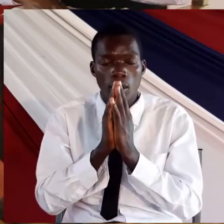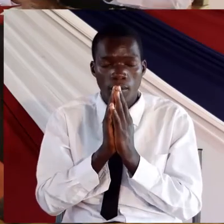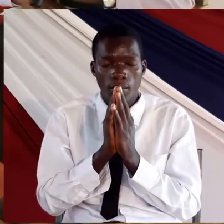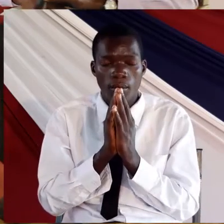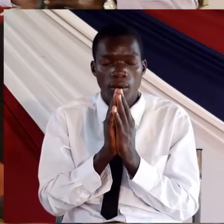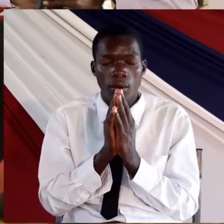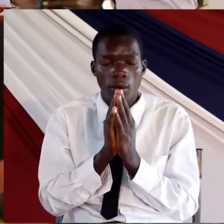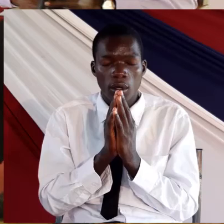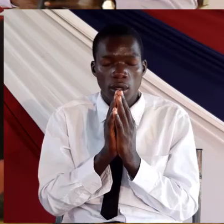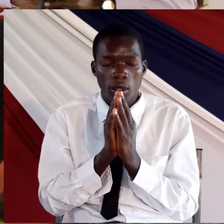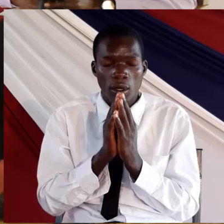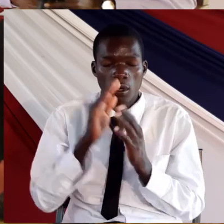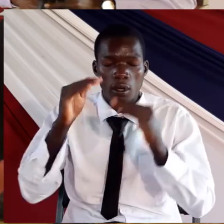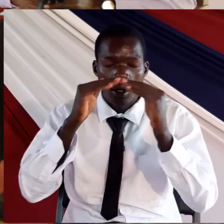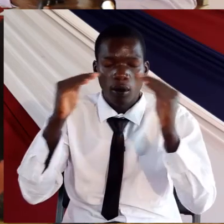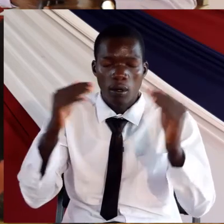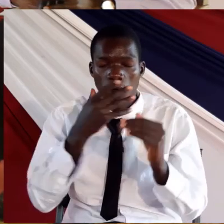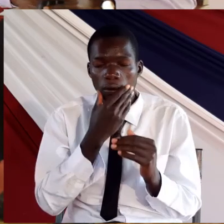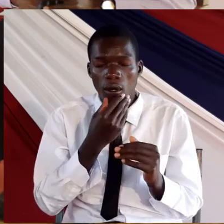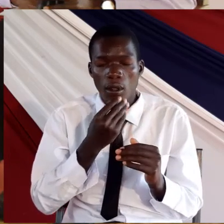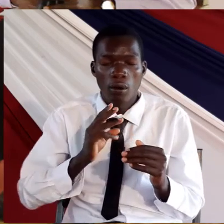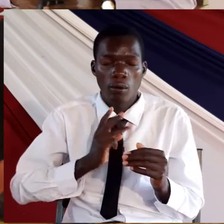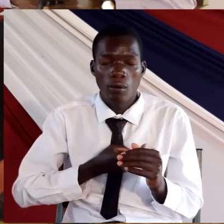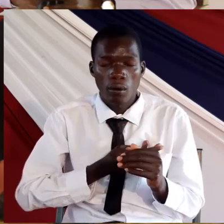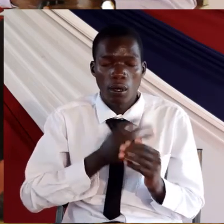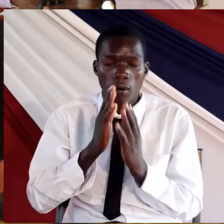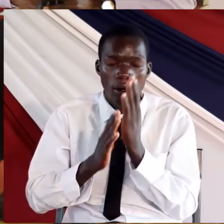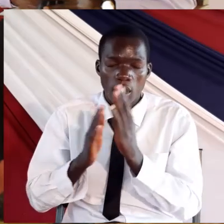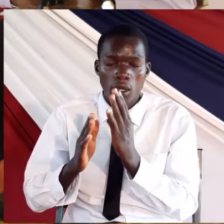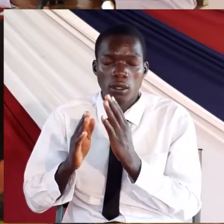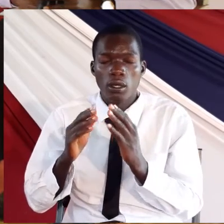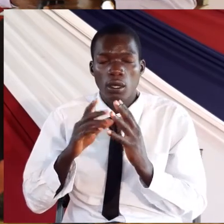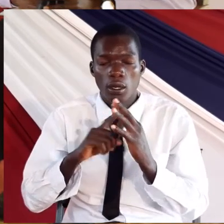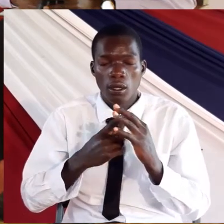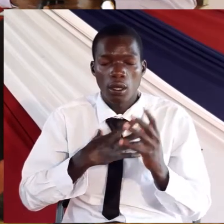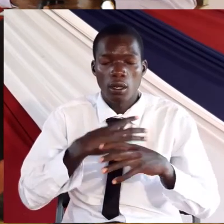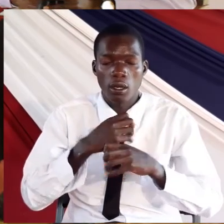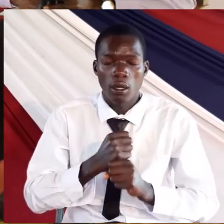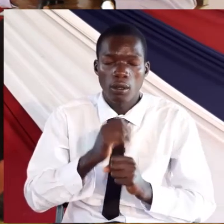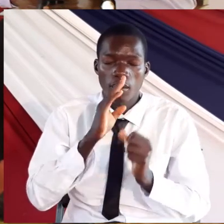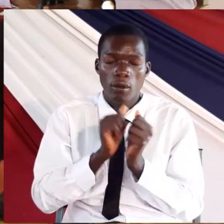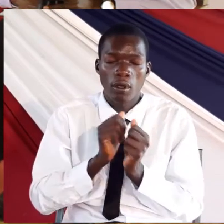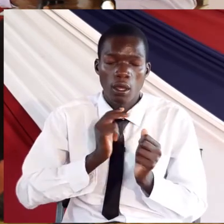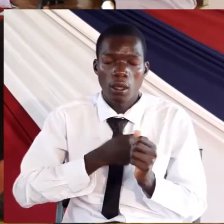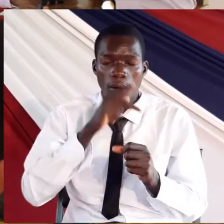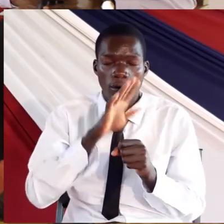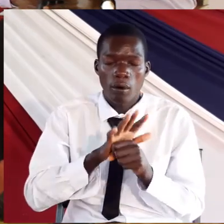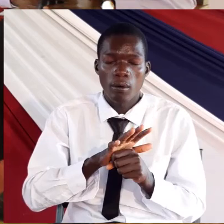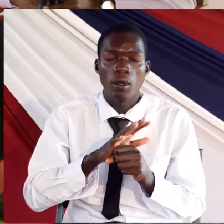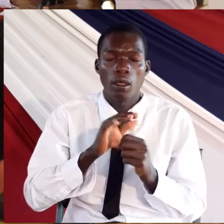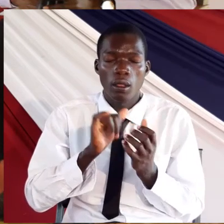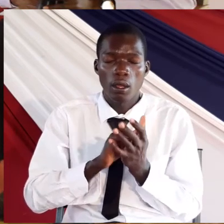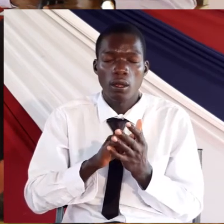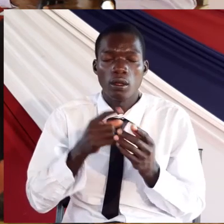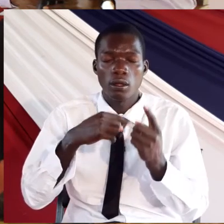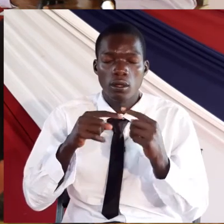pray? Heavenly Father, we are glad and grateful that your presence has been with us the moment we began